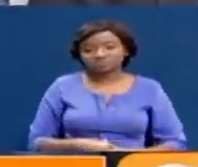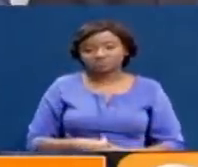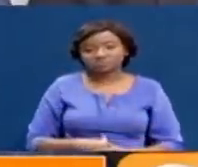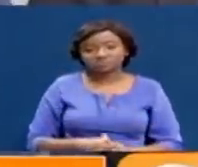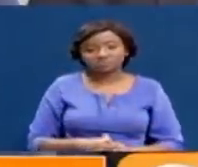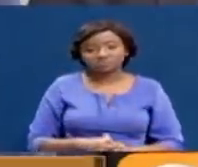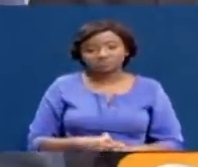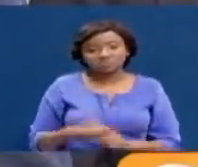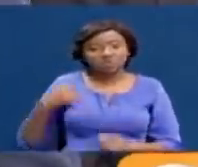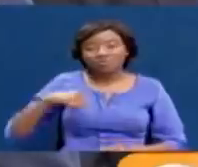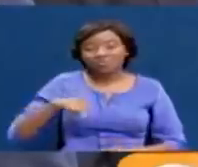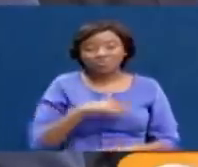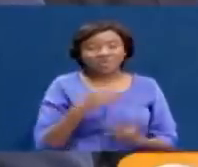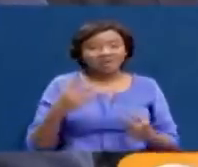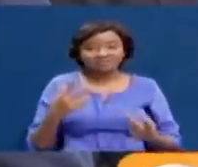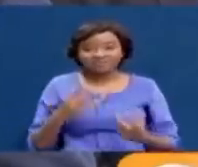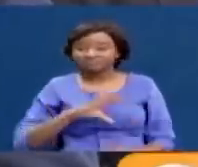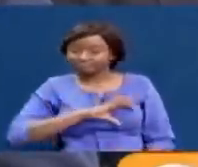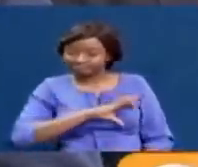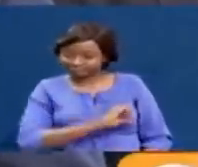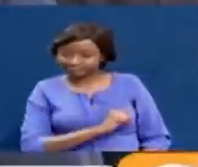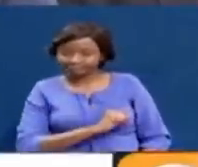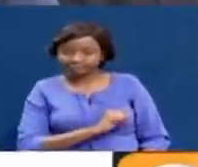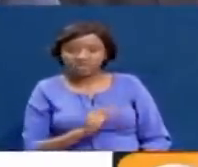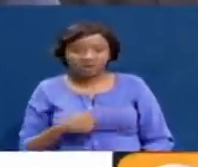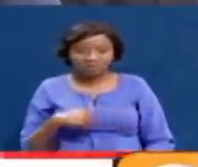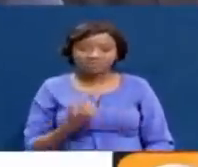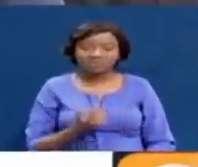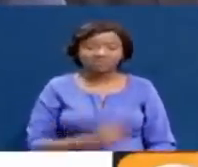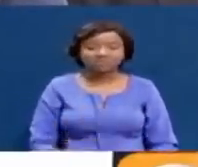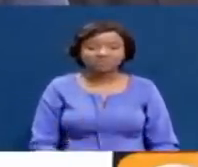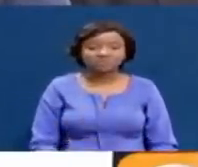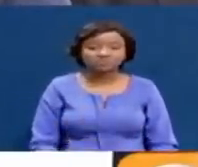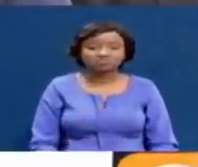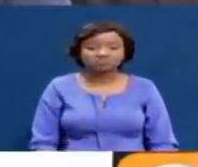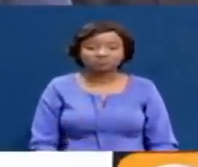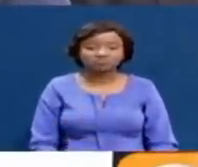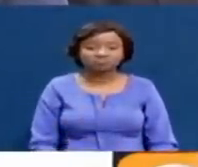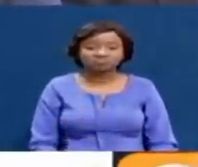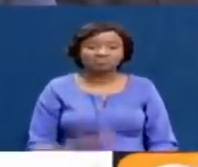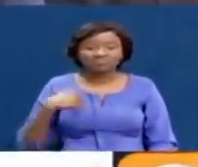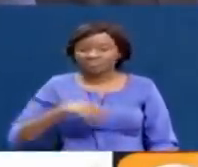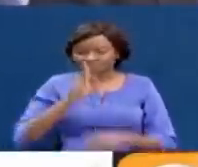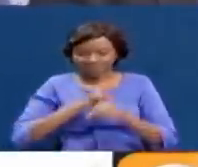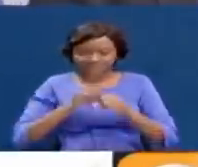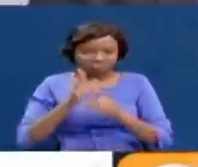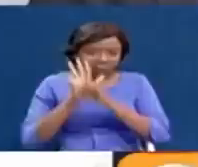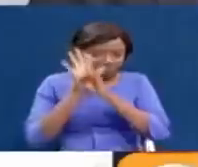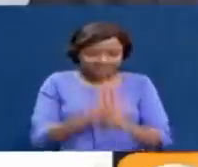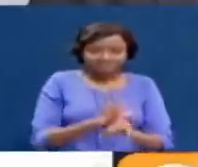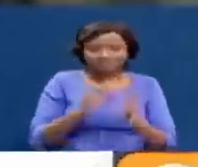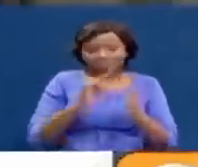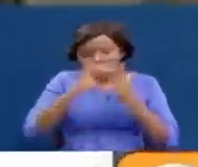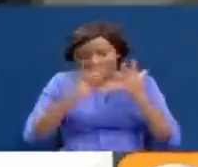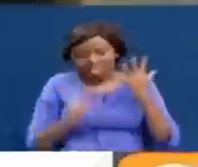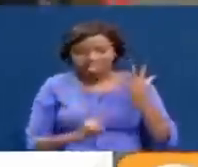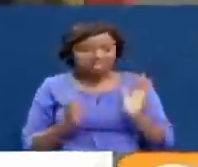we have restrained ourselves from, you know, applying force and doing certain things that we have to